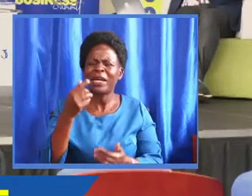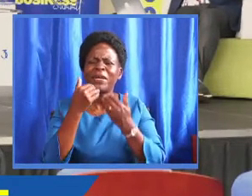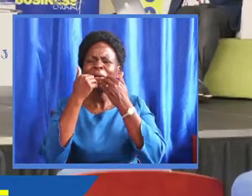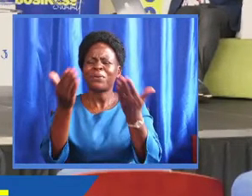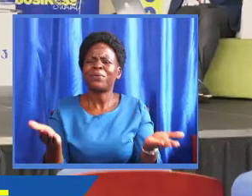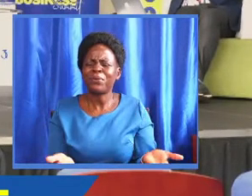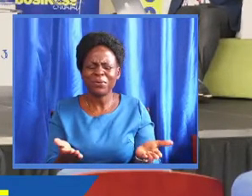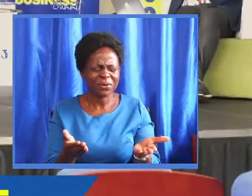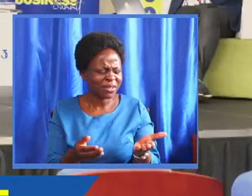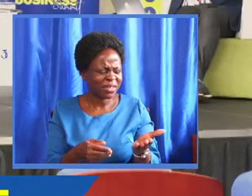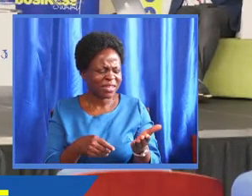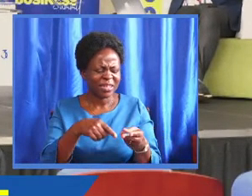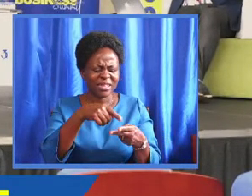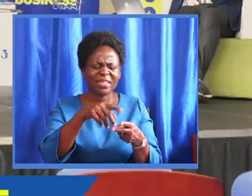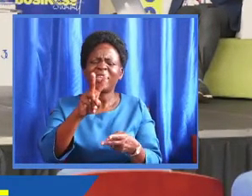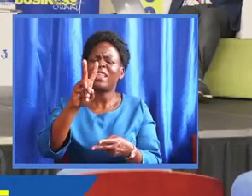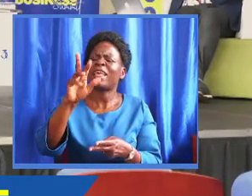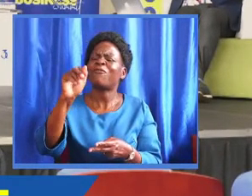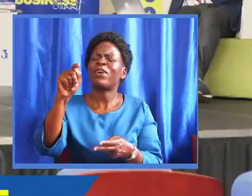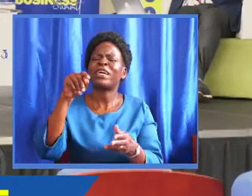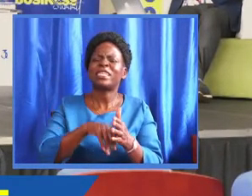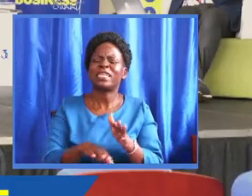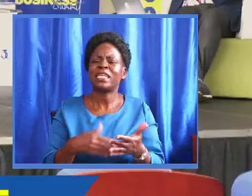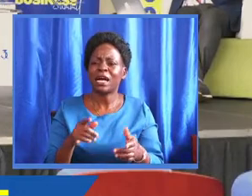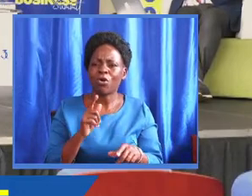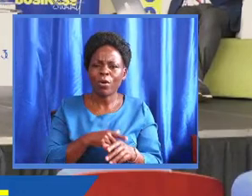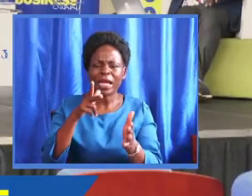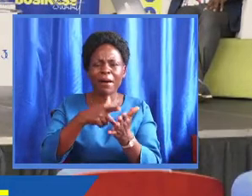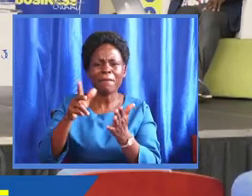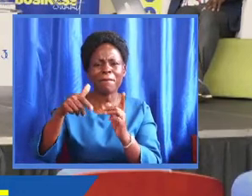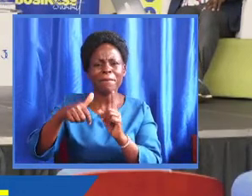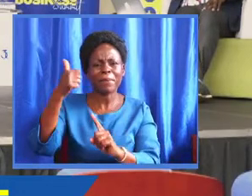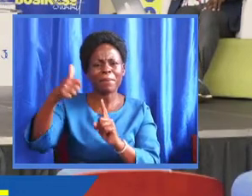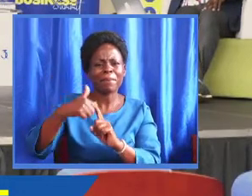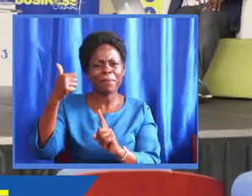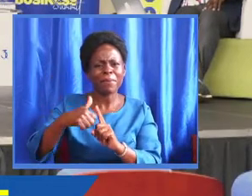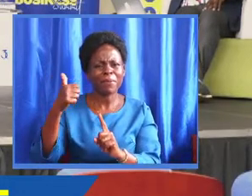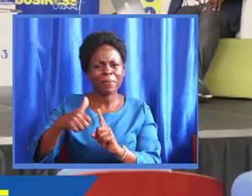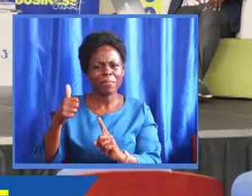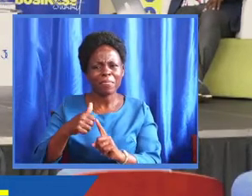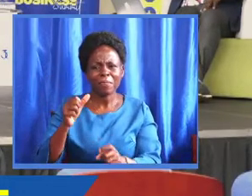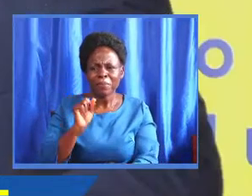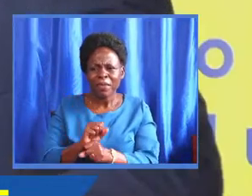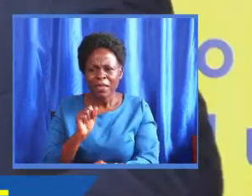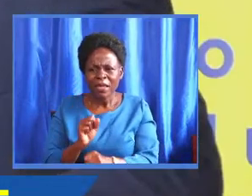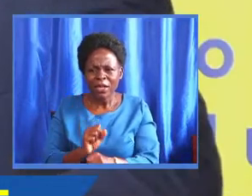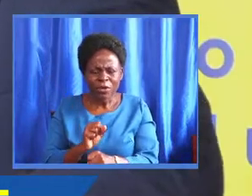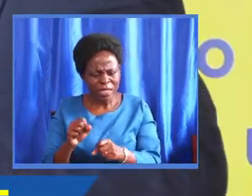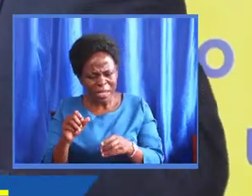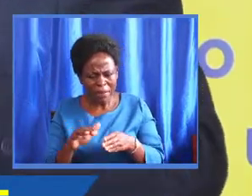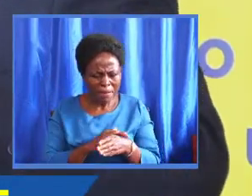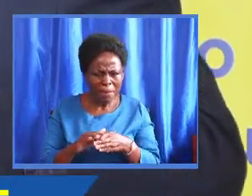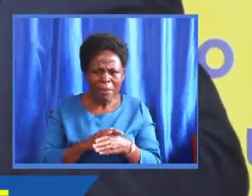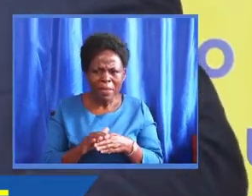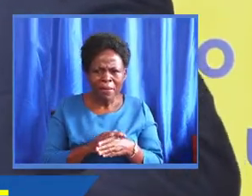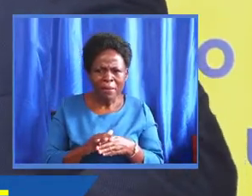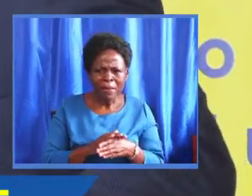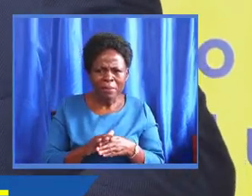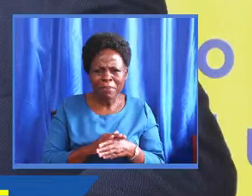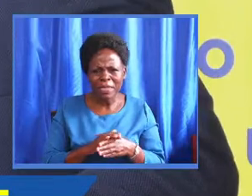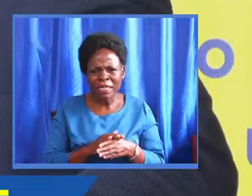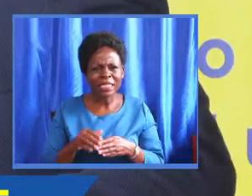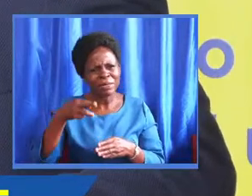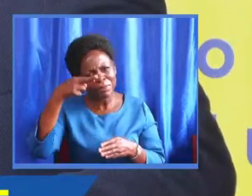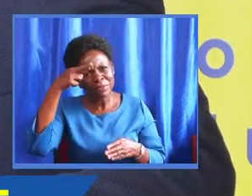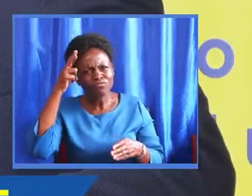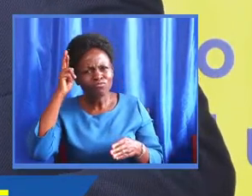how this element of VAT comes in when I am paying rental fees. I am operating a boutique somewhere. Why should I pay VAT?